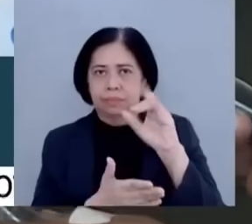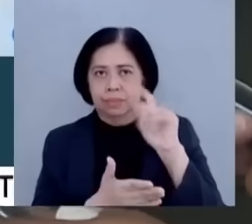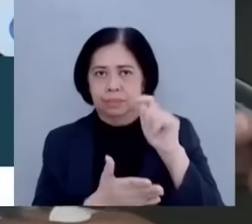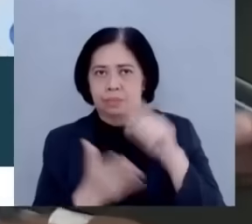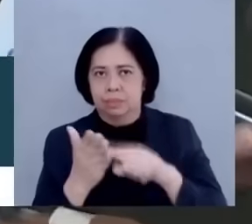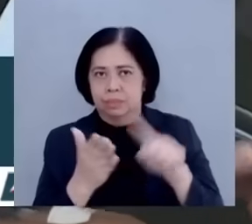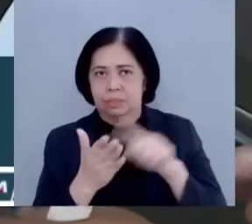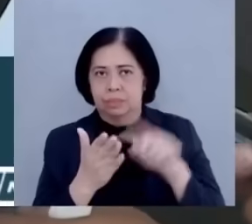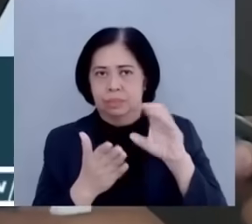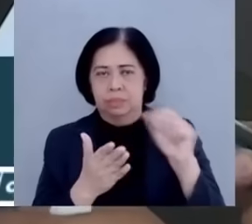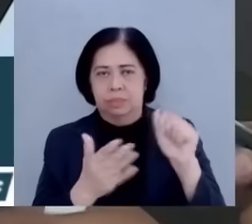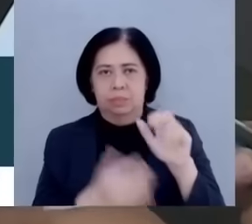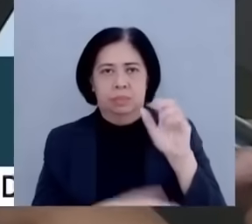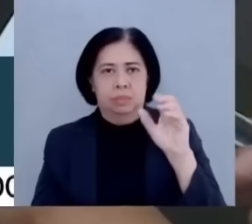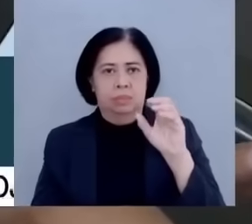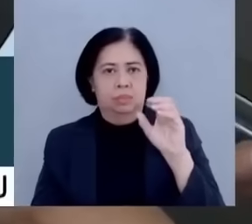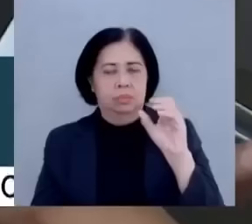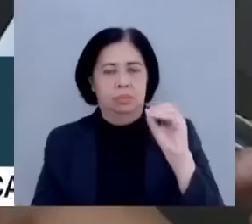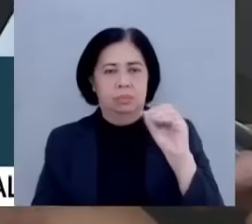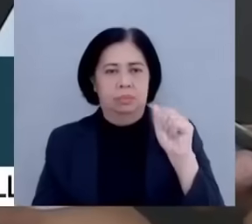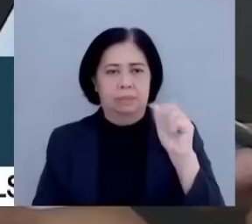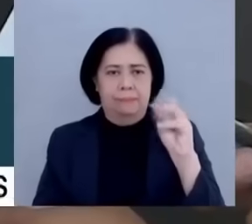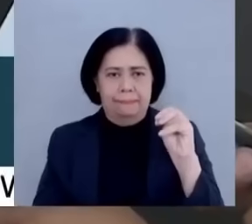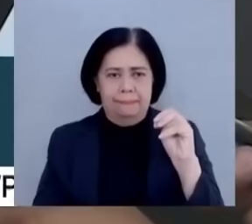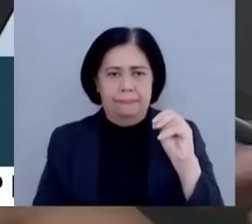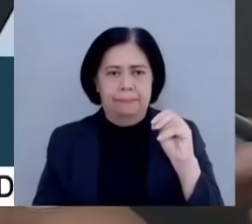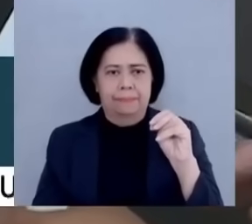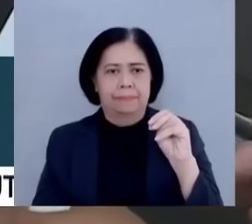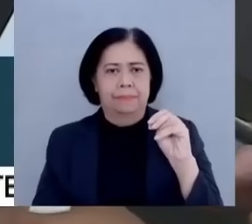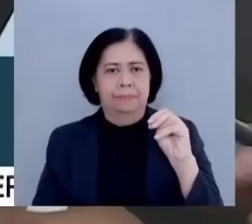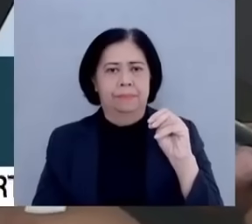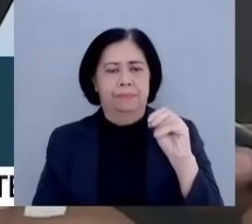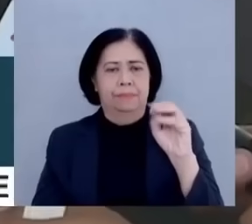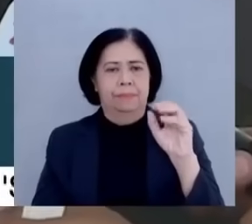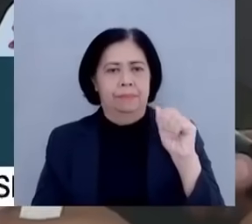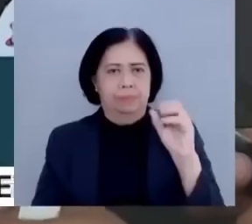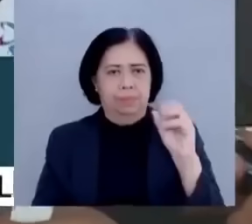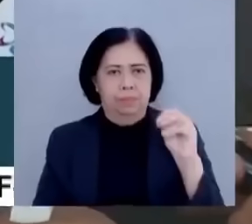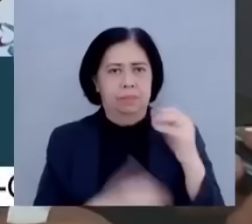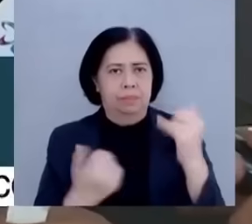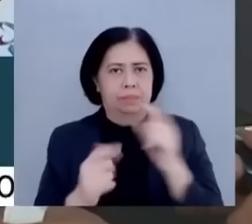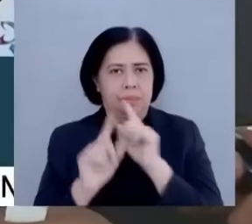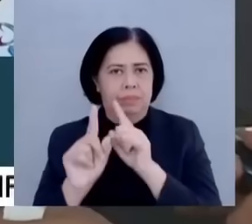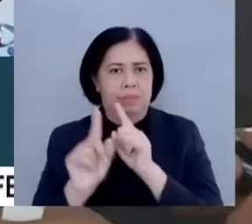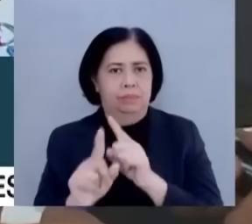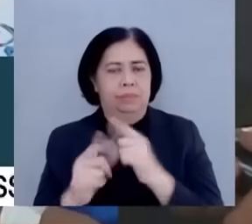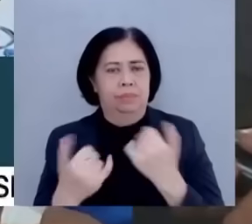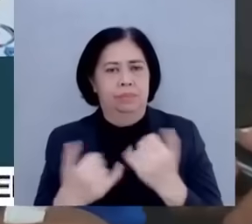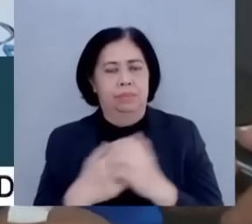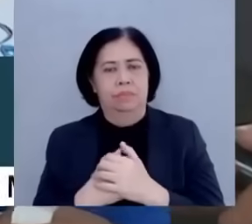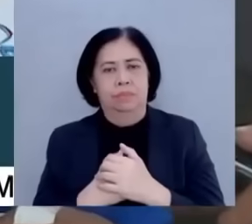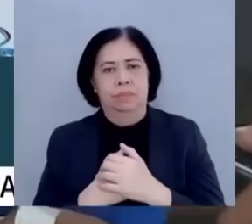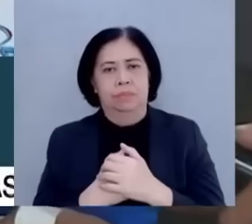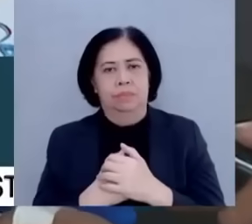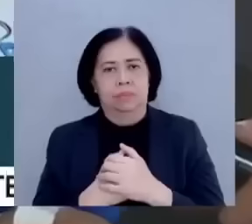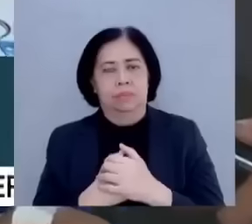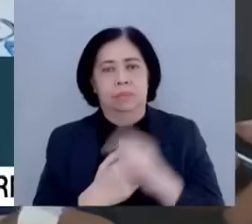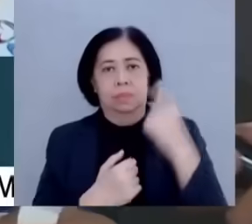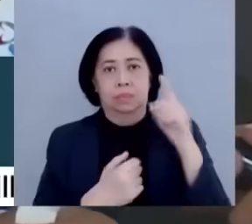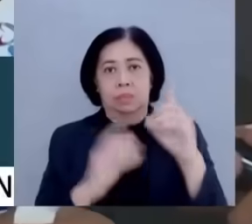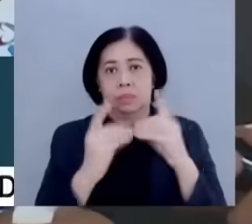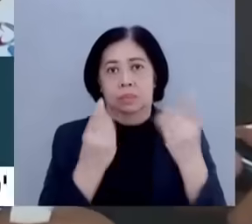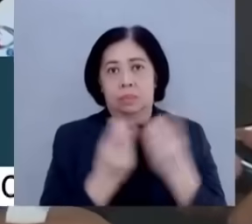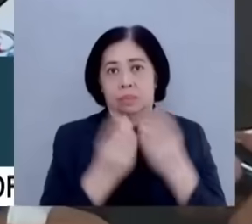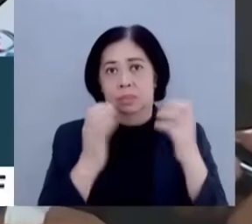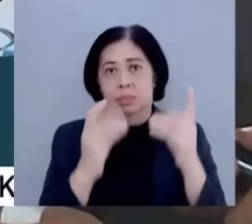Merong AOM na sinasagot namin ngayon. Okay? For DepEd, the